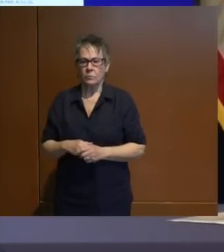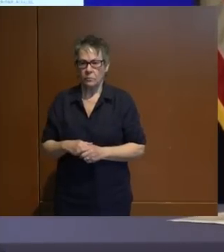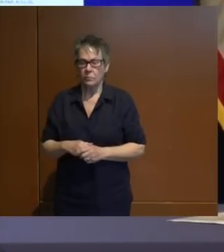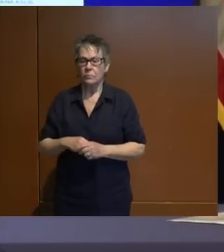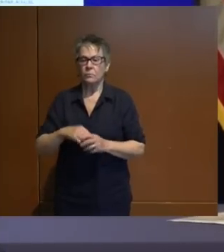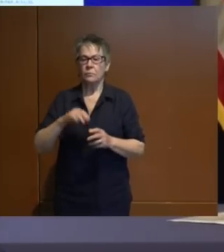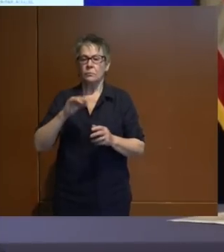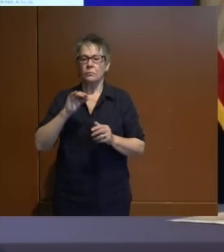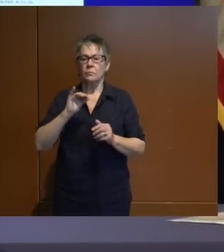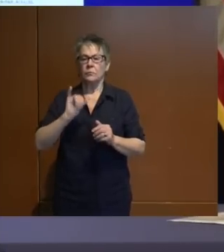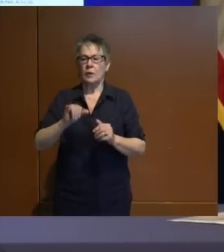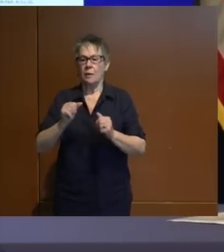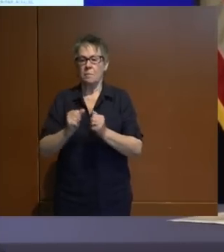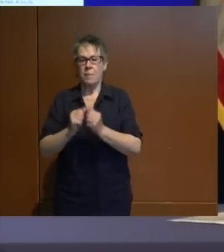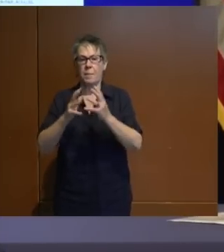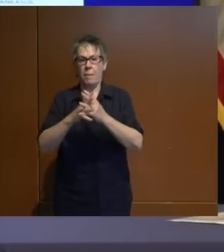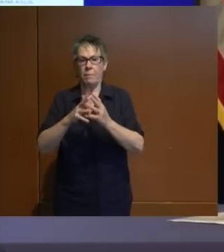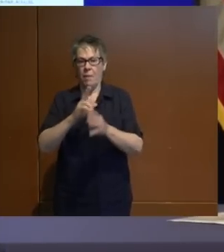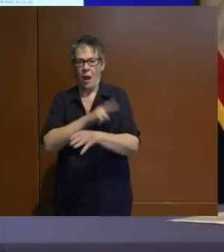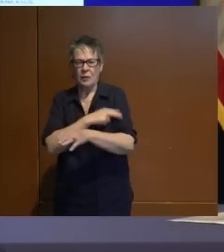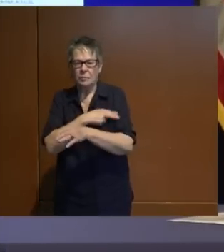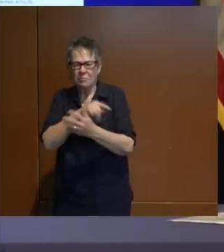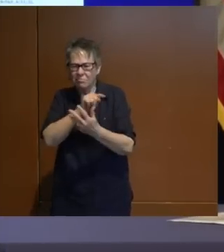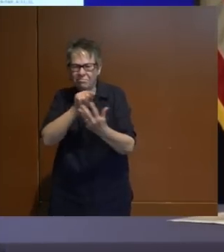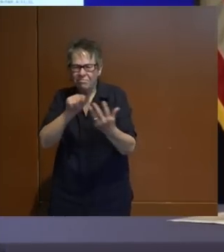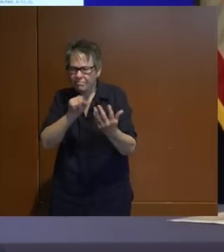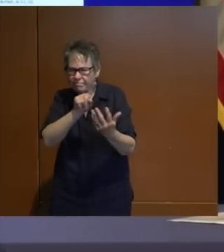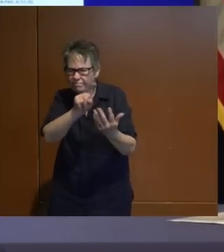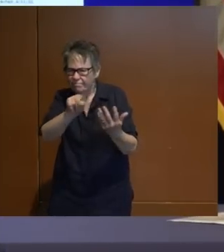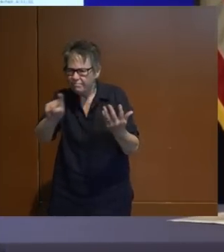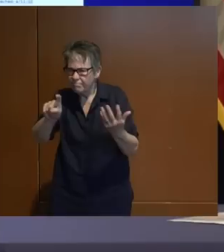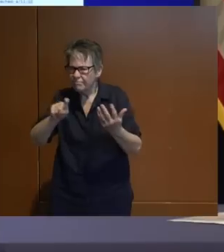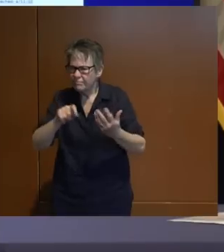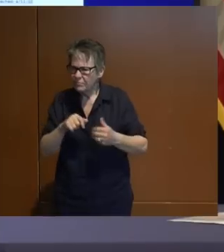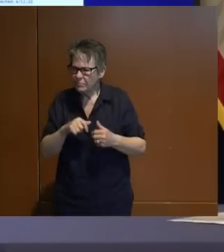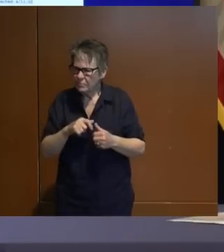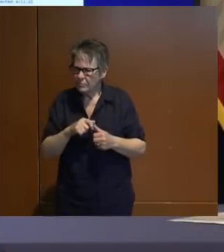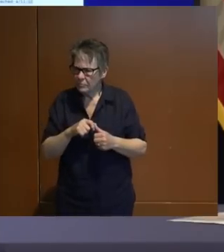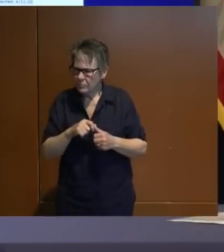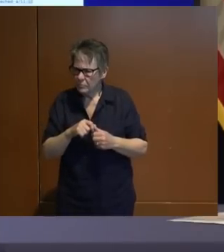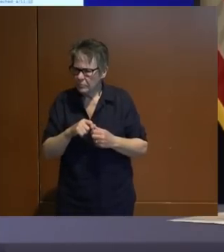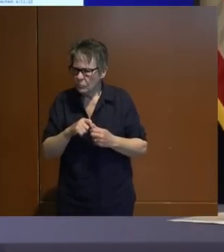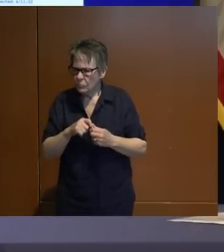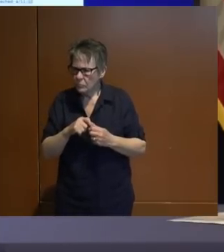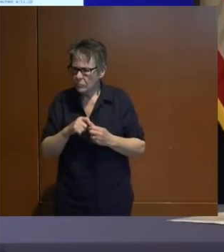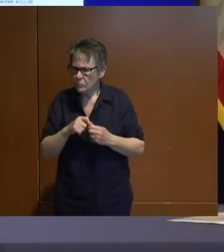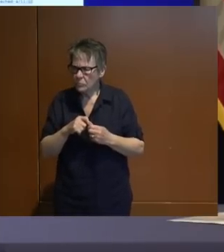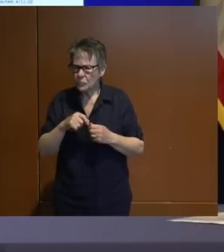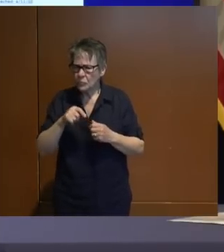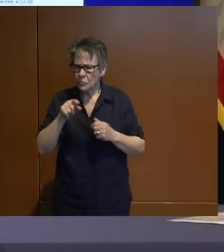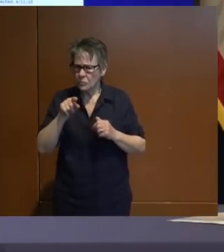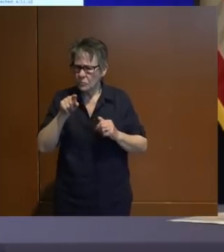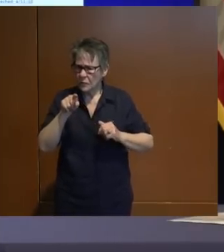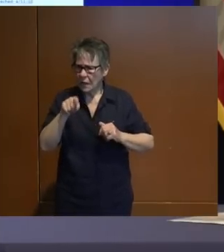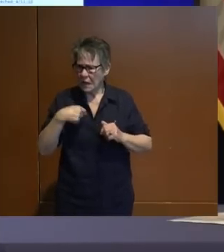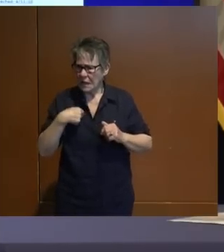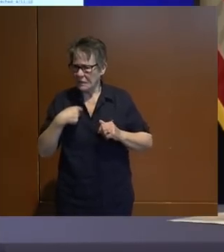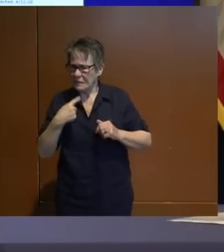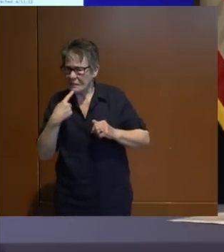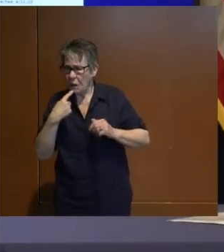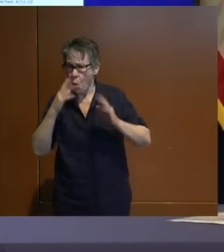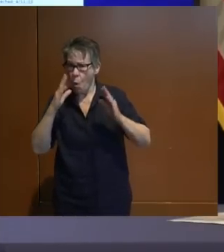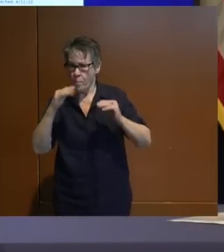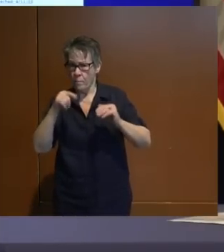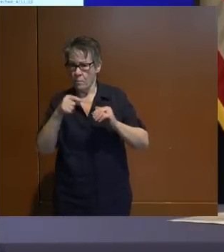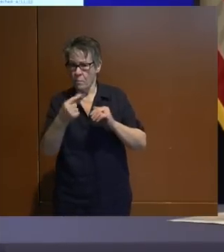one, I believe, we hope to have up and ready to go by the end of the week, right? Is that fair? Okay. I'm not sure about the other ones, but at